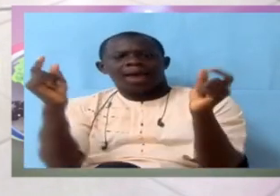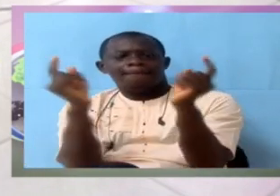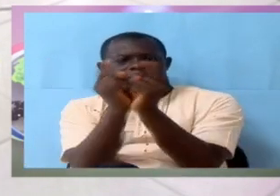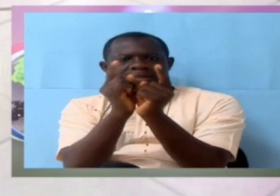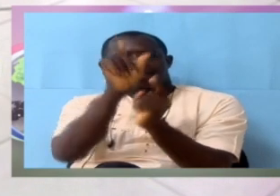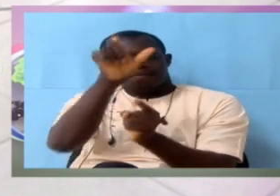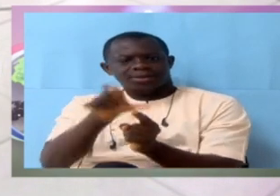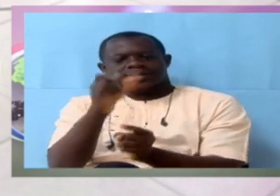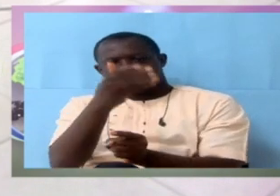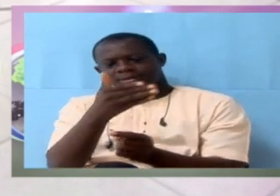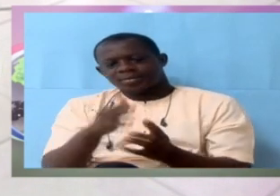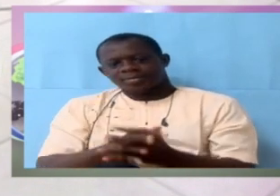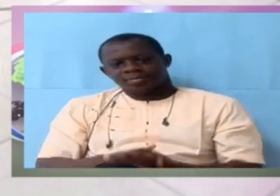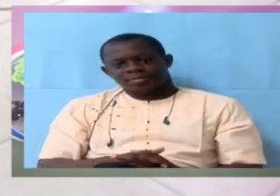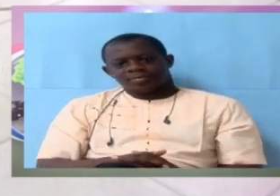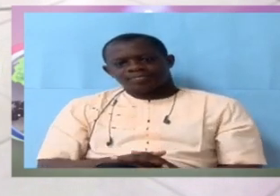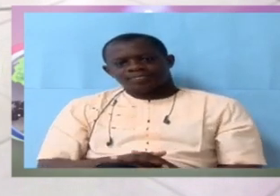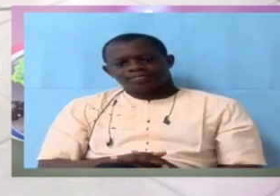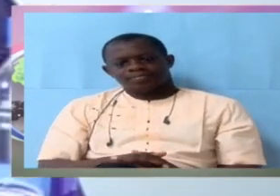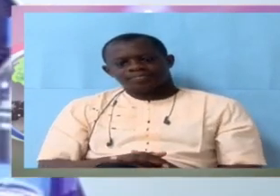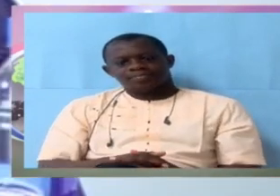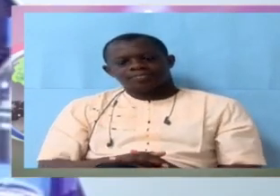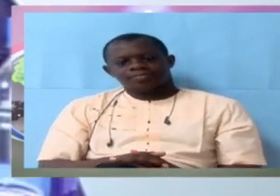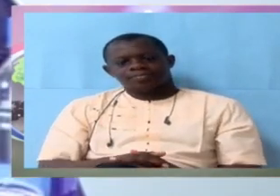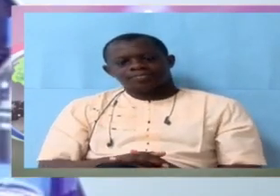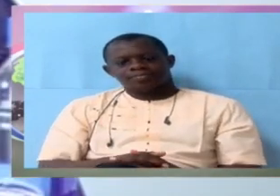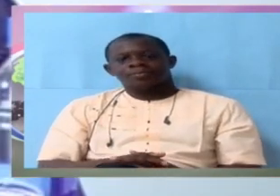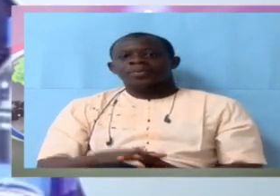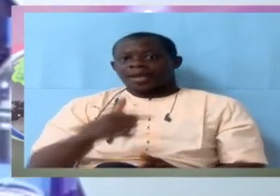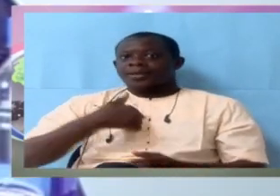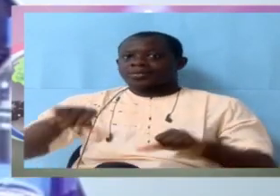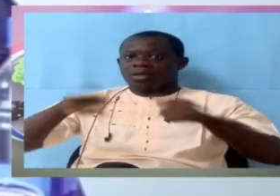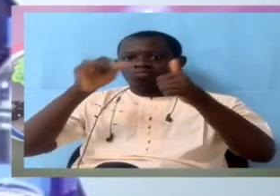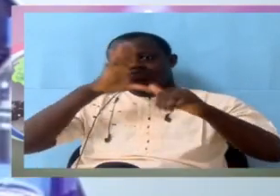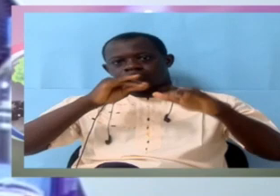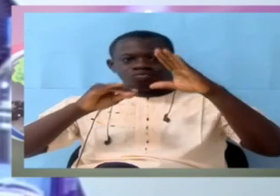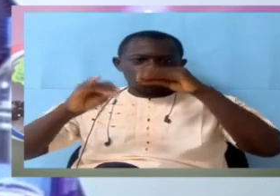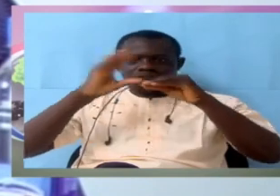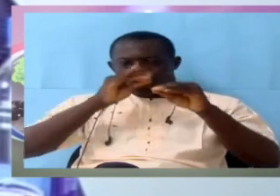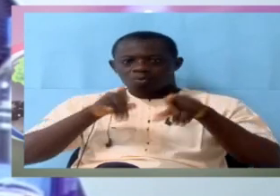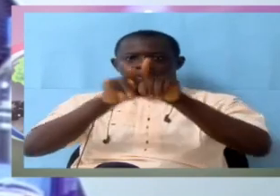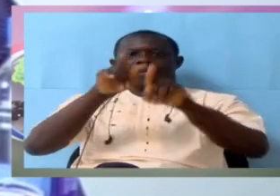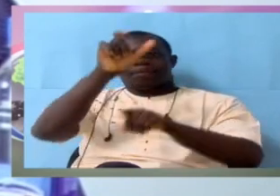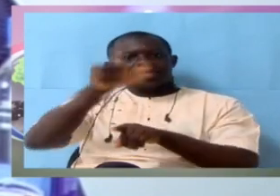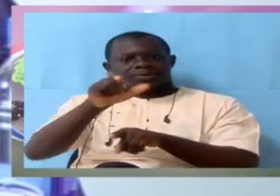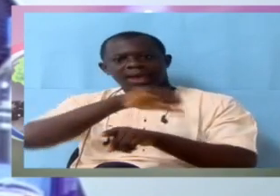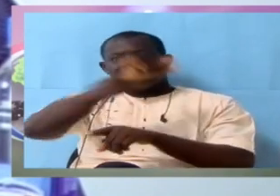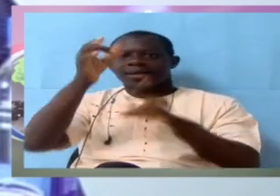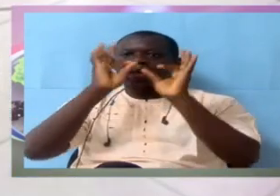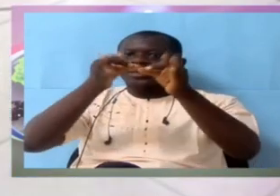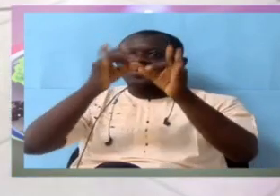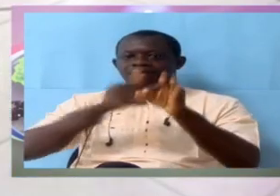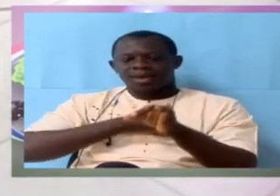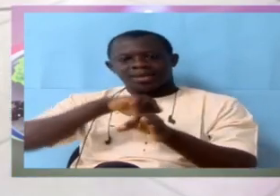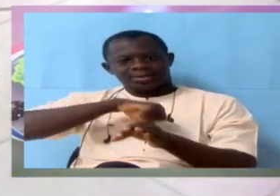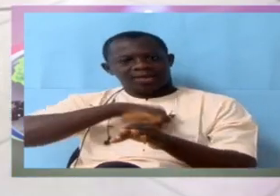Then I talked to him. I explained myself to him, then